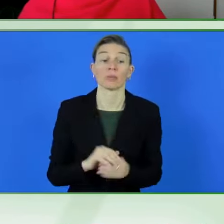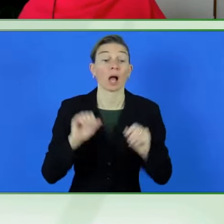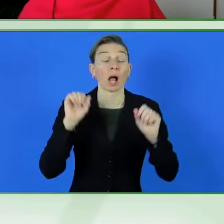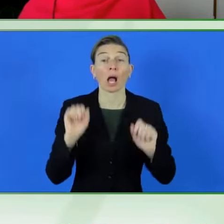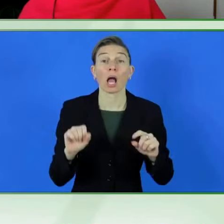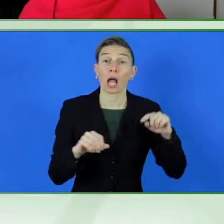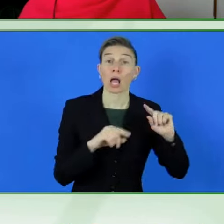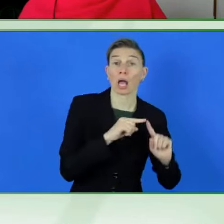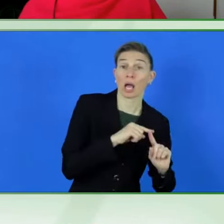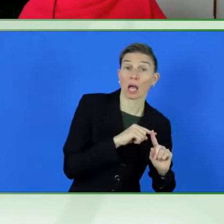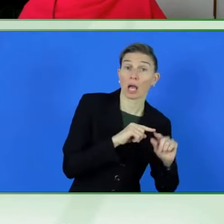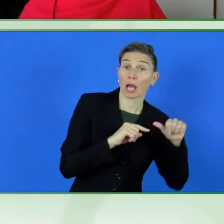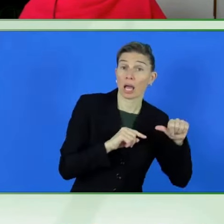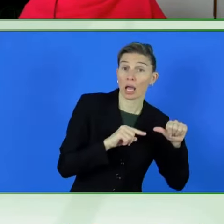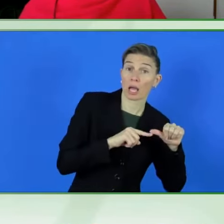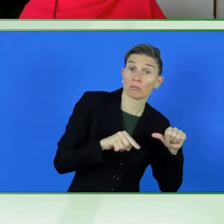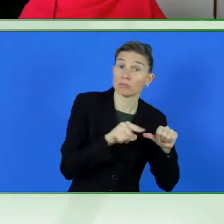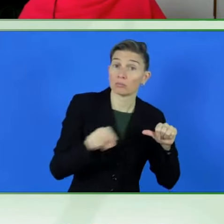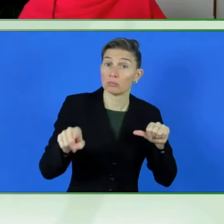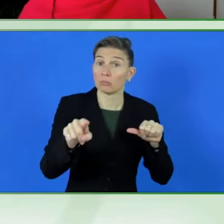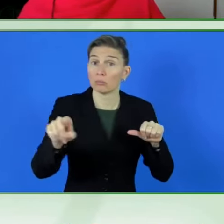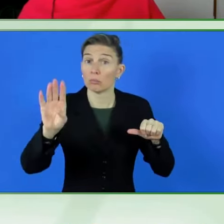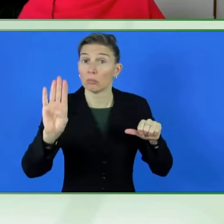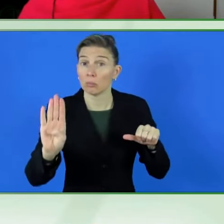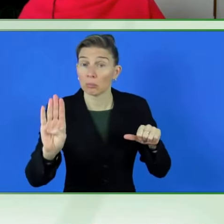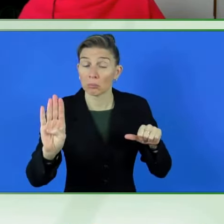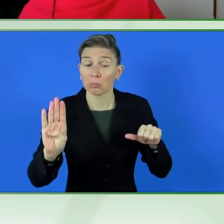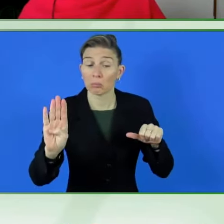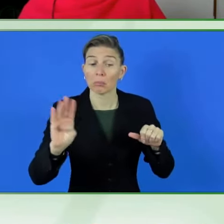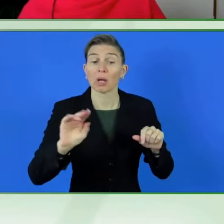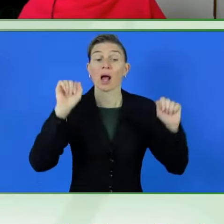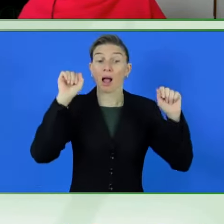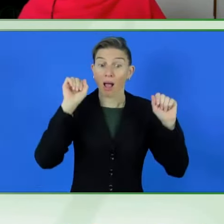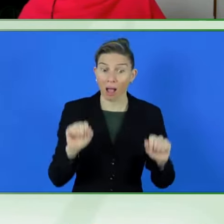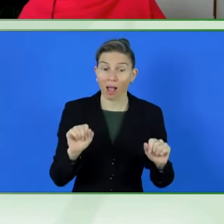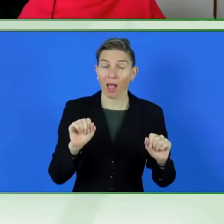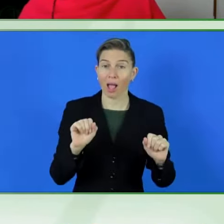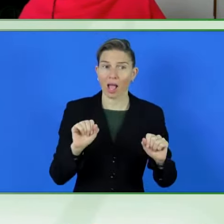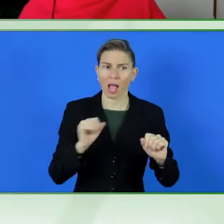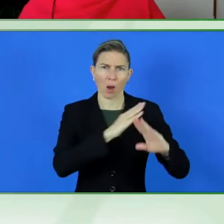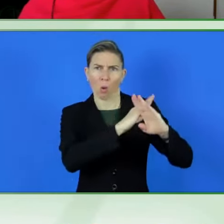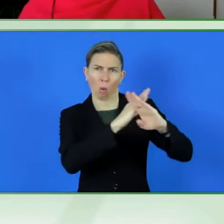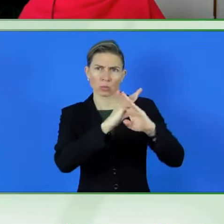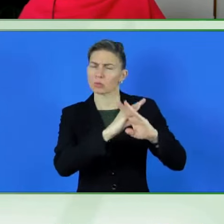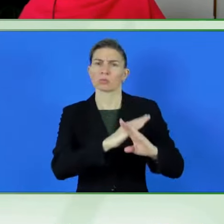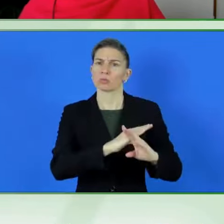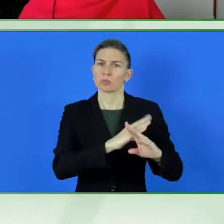B, avoiding mapped obstacles. Please, next slide.